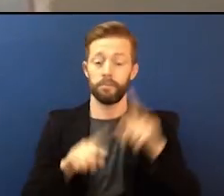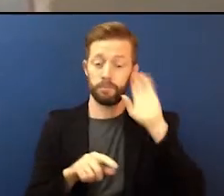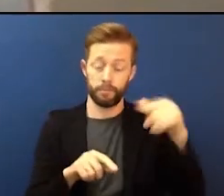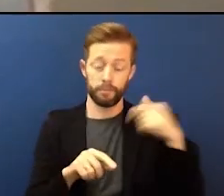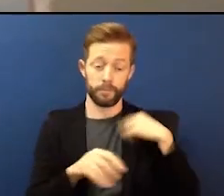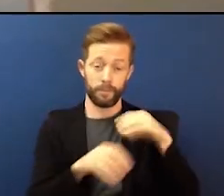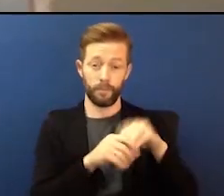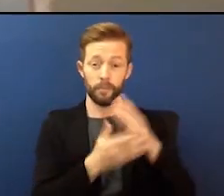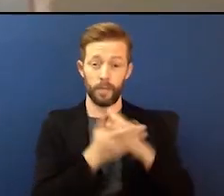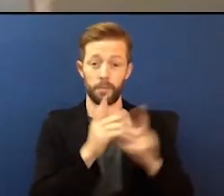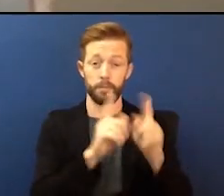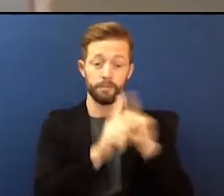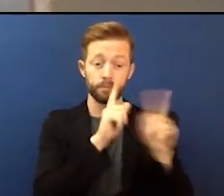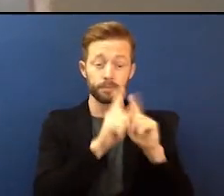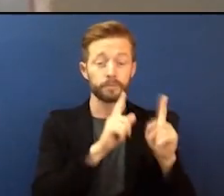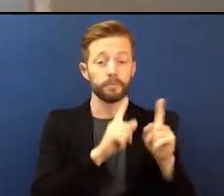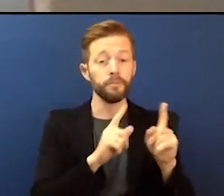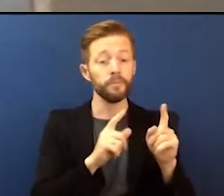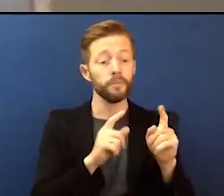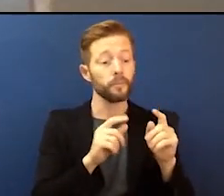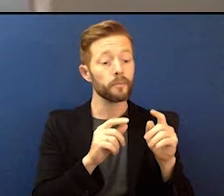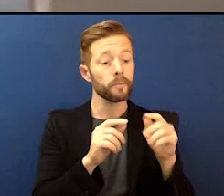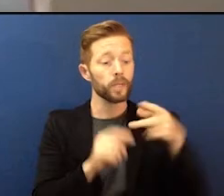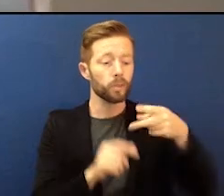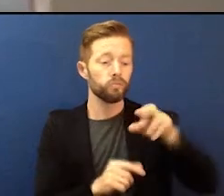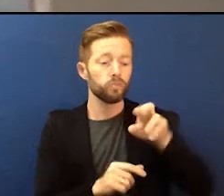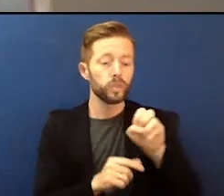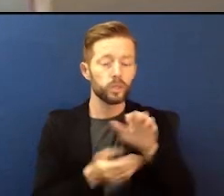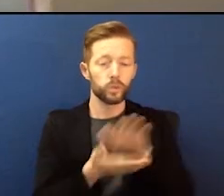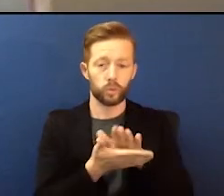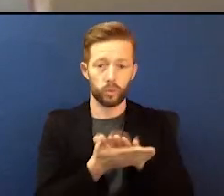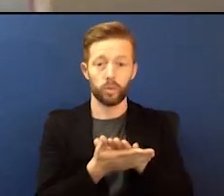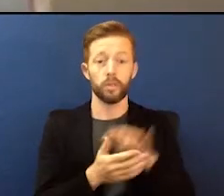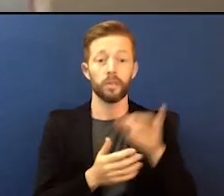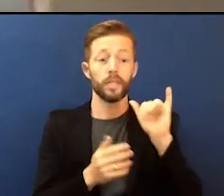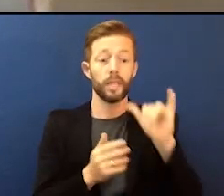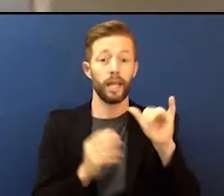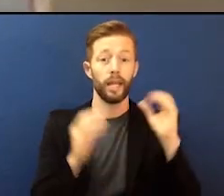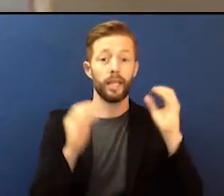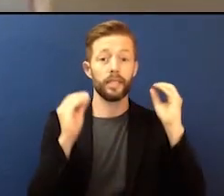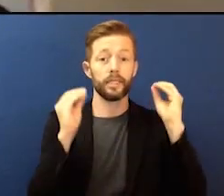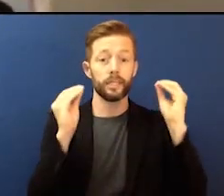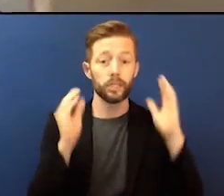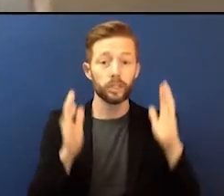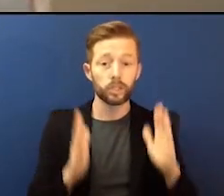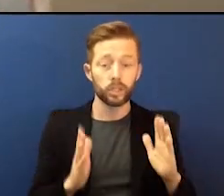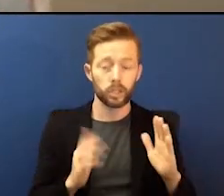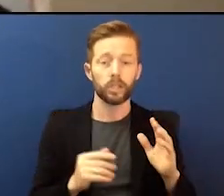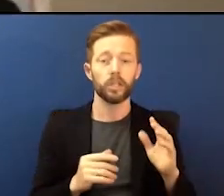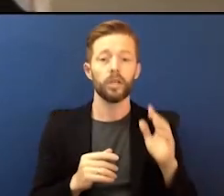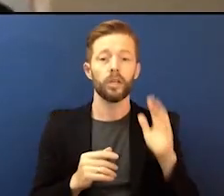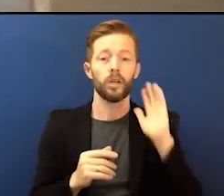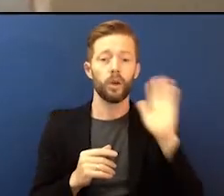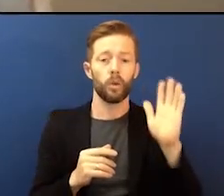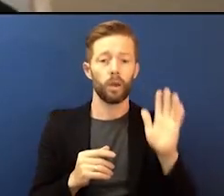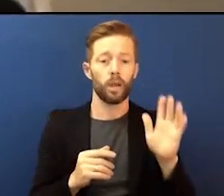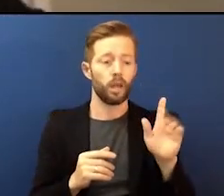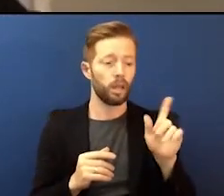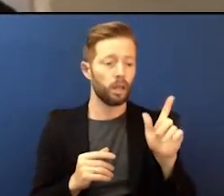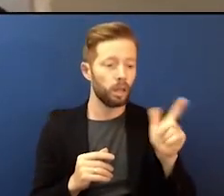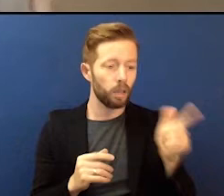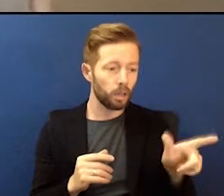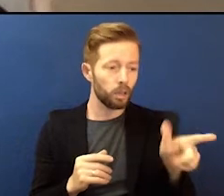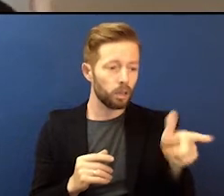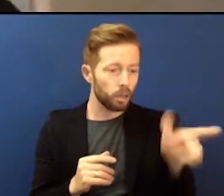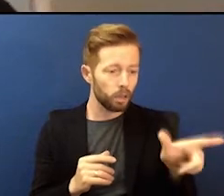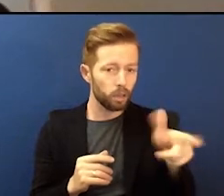I have been in preschool conversations where the teacher literally went child to